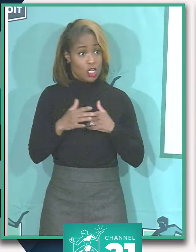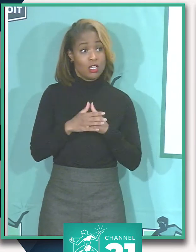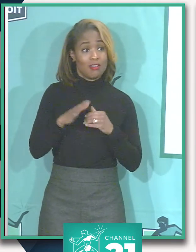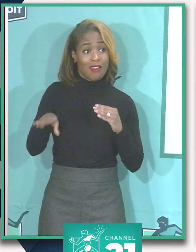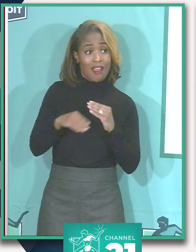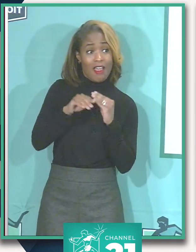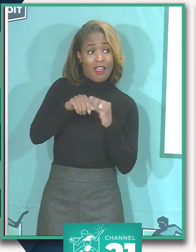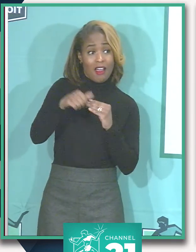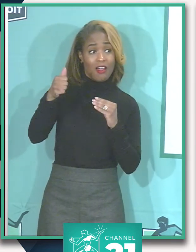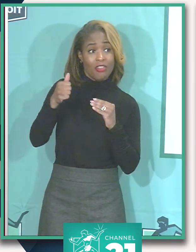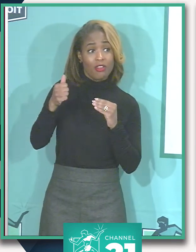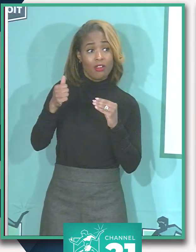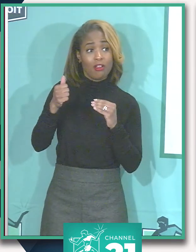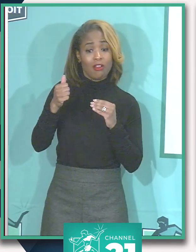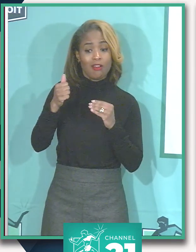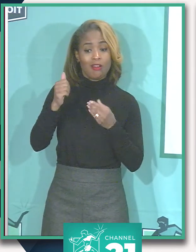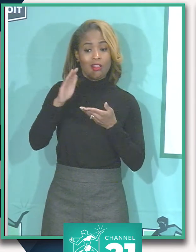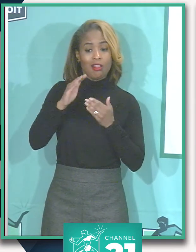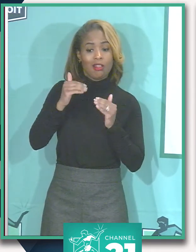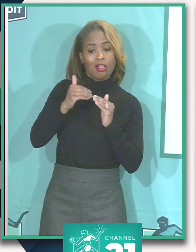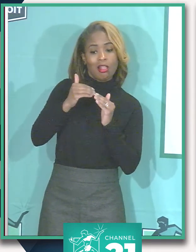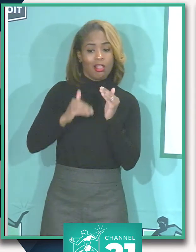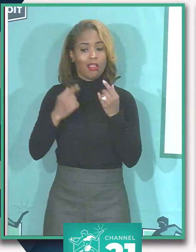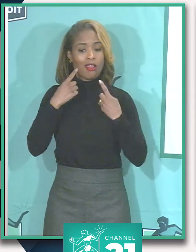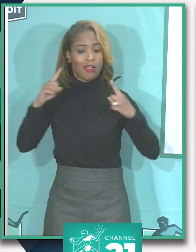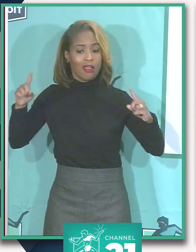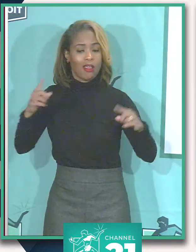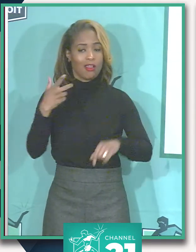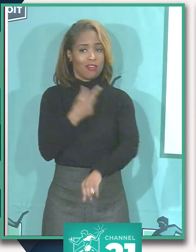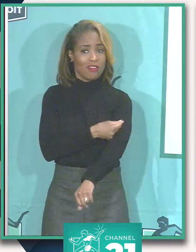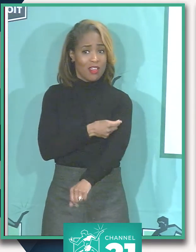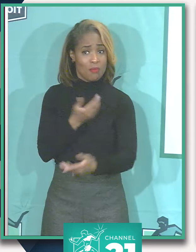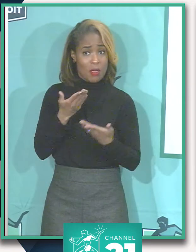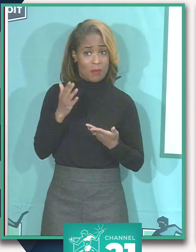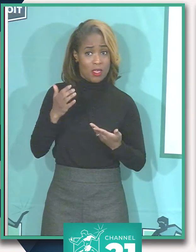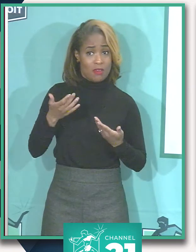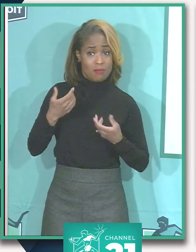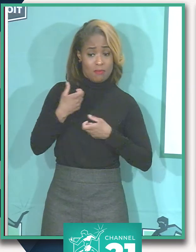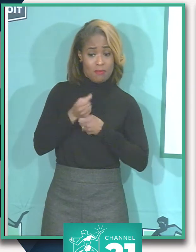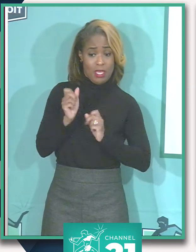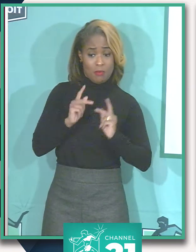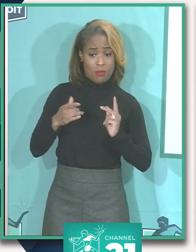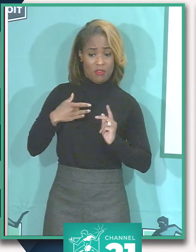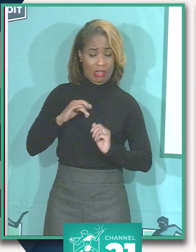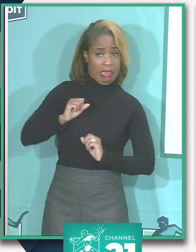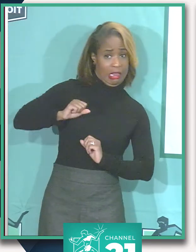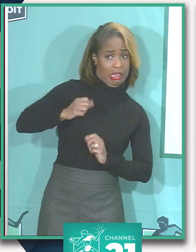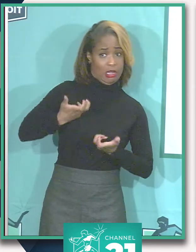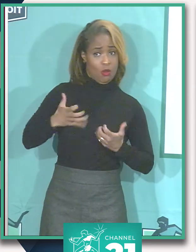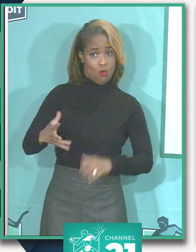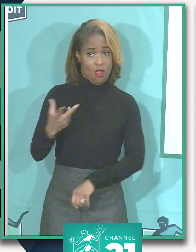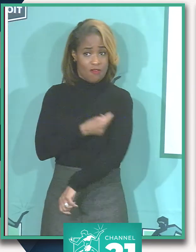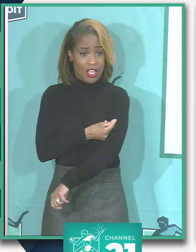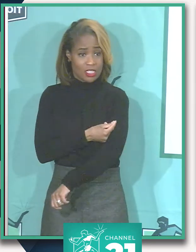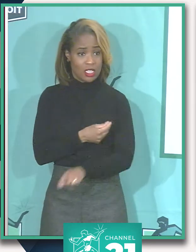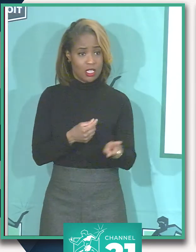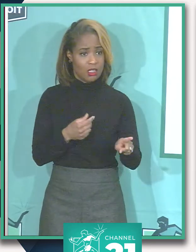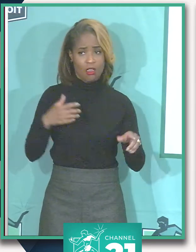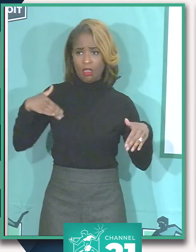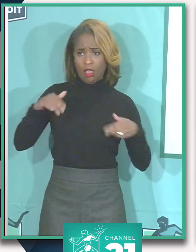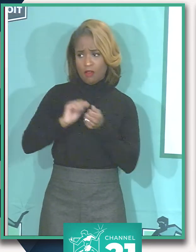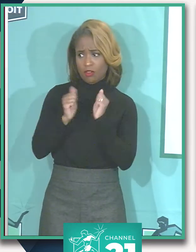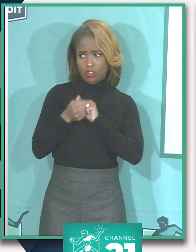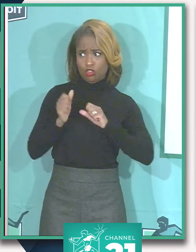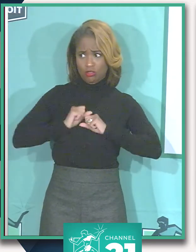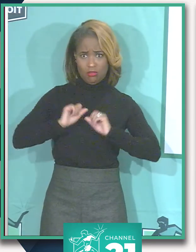another slightly less effective vaccine to the supply would discourage residents who might have some hesitancy in getting the vaccine? I haven't changed at